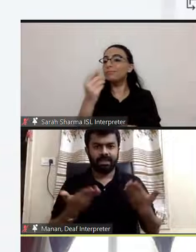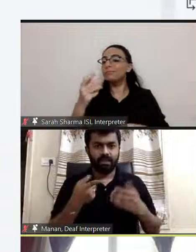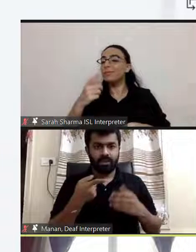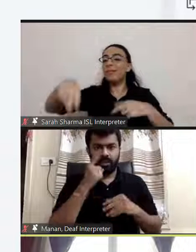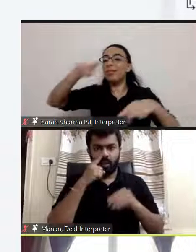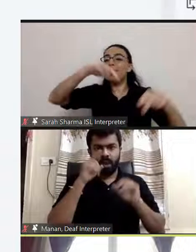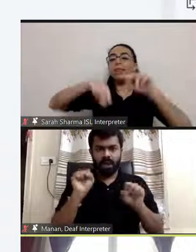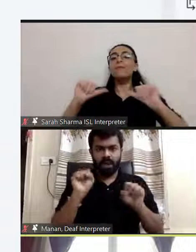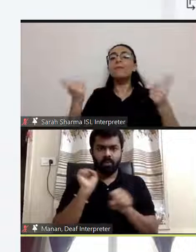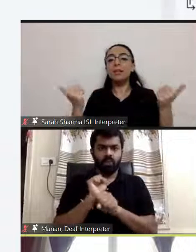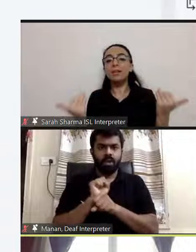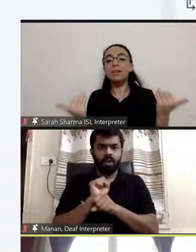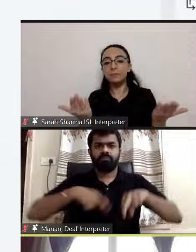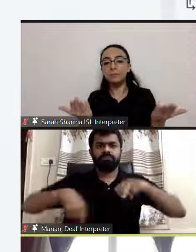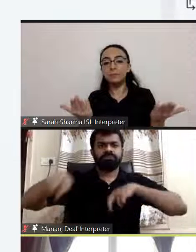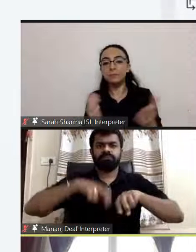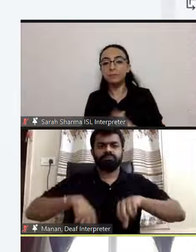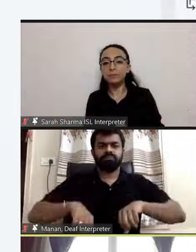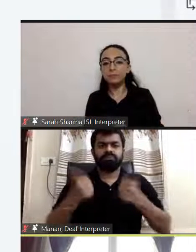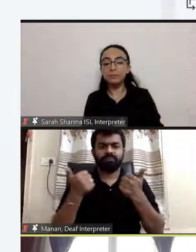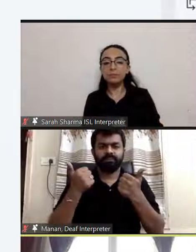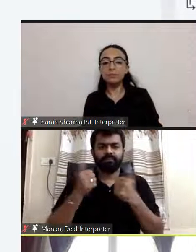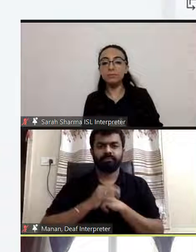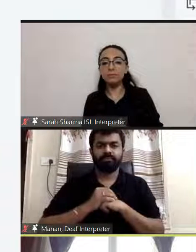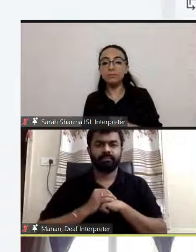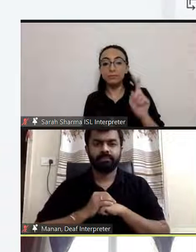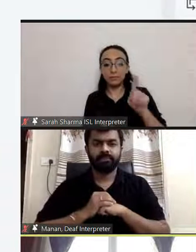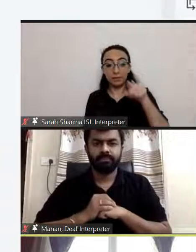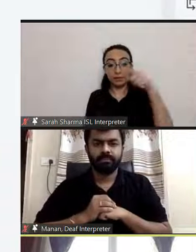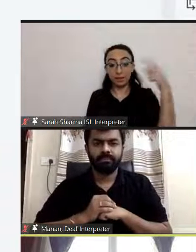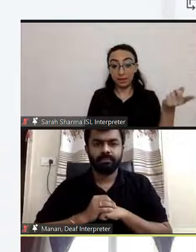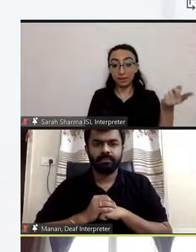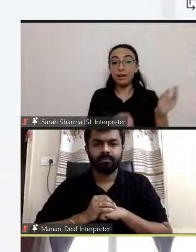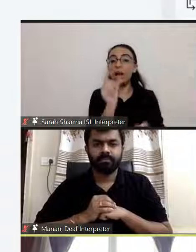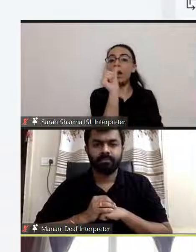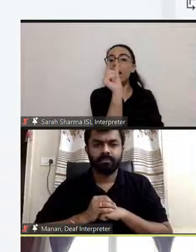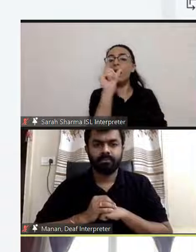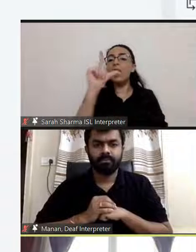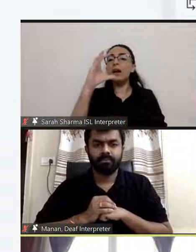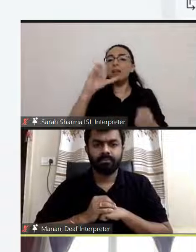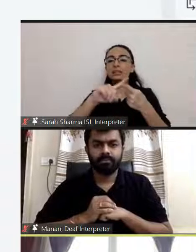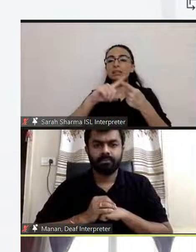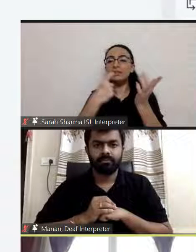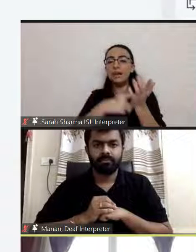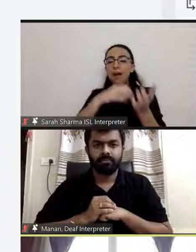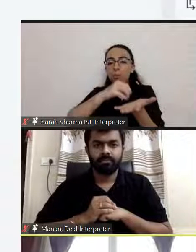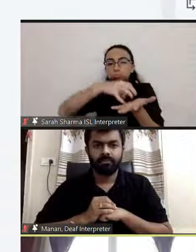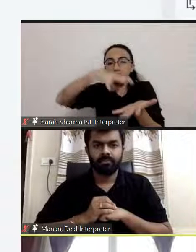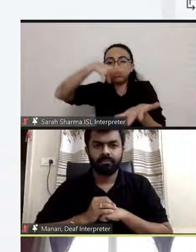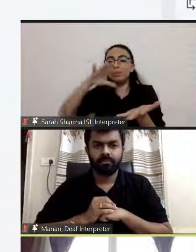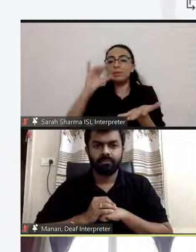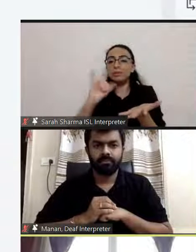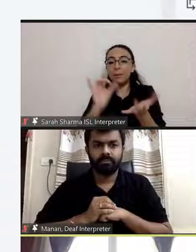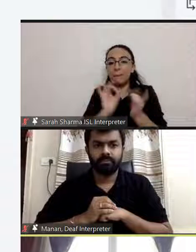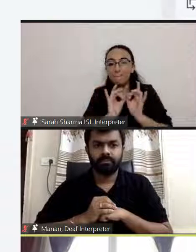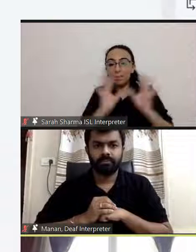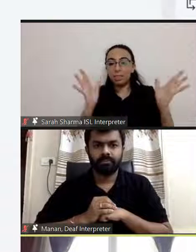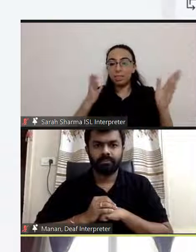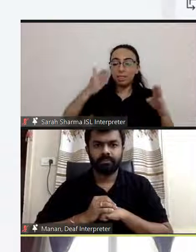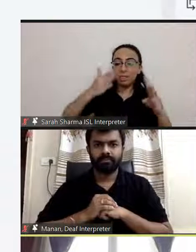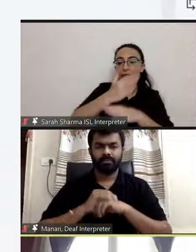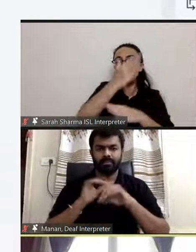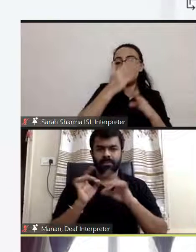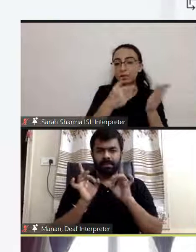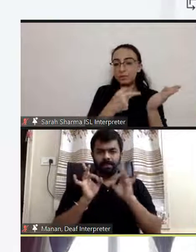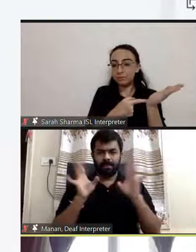Here she was a very bruised ulcer. And after after one, I think that